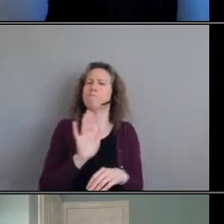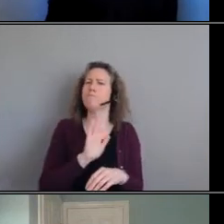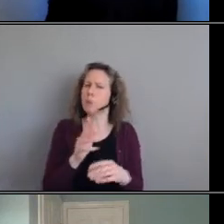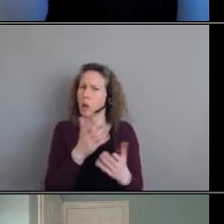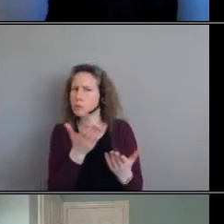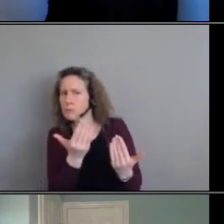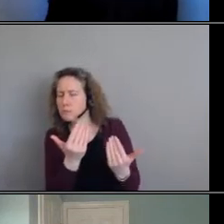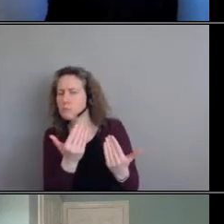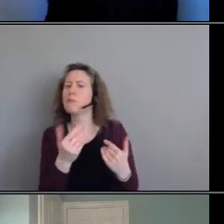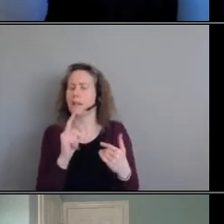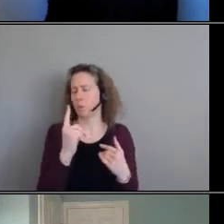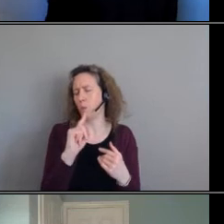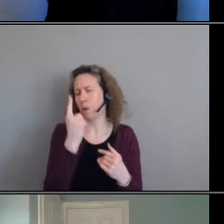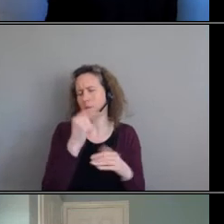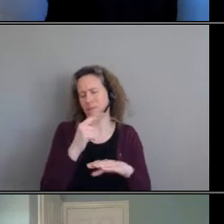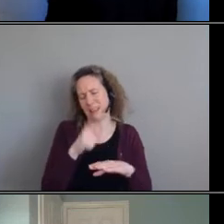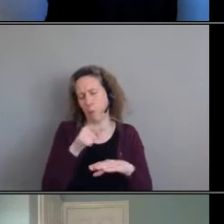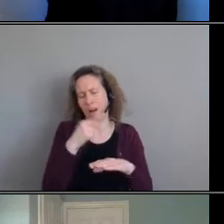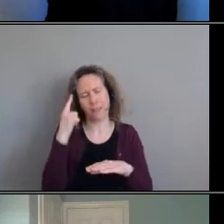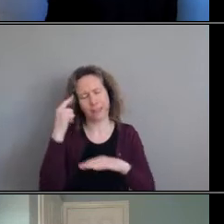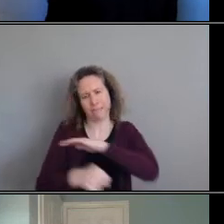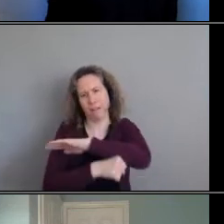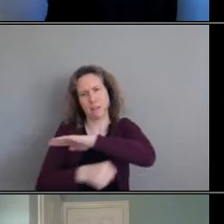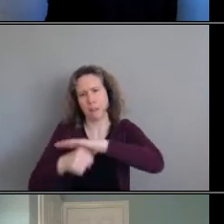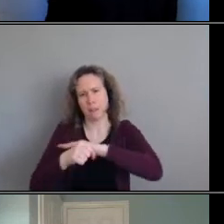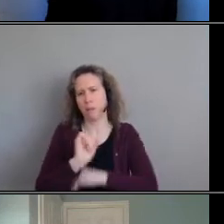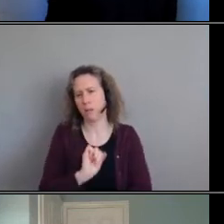me that's probably one of the fundamentals about